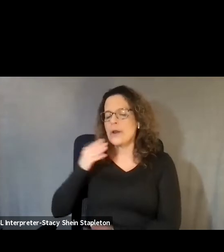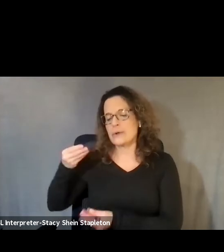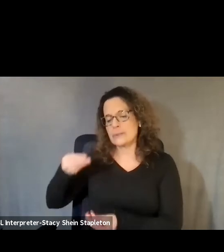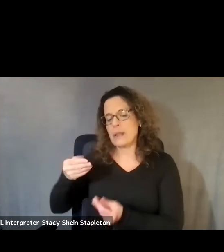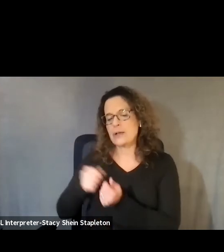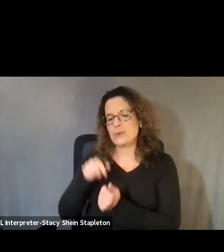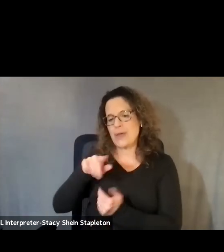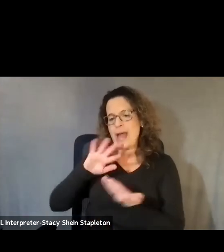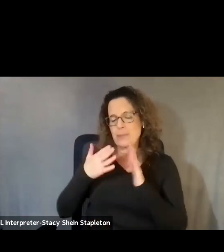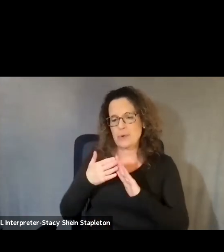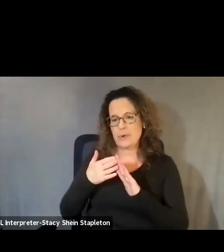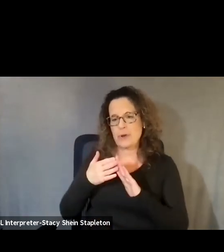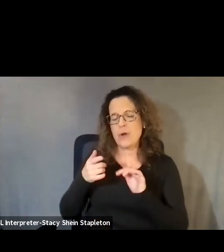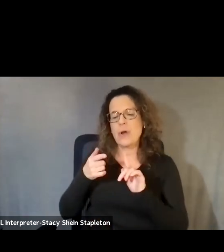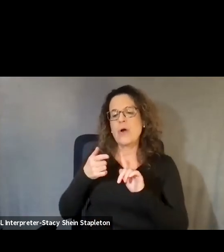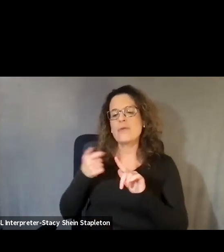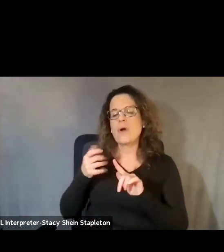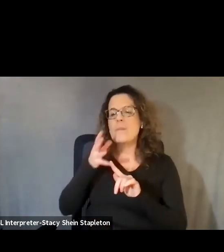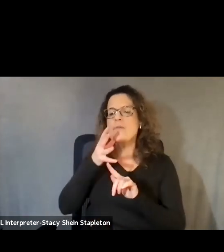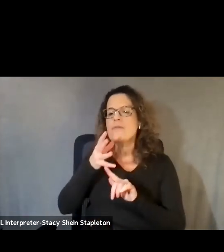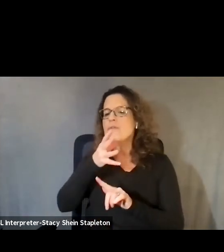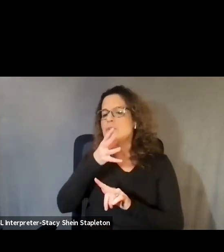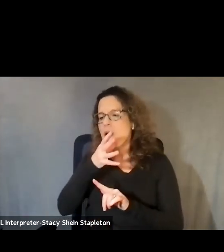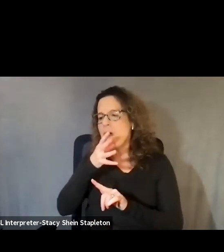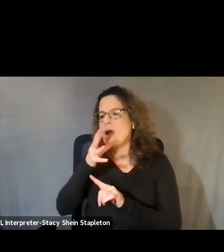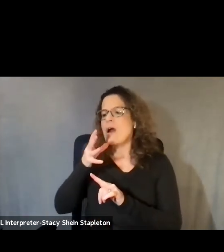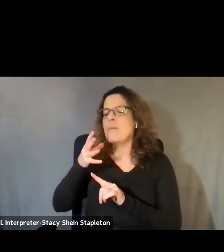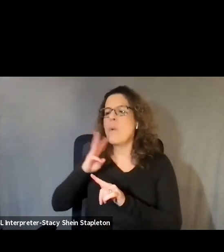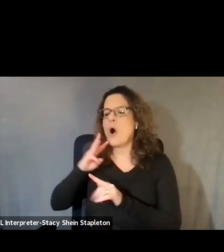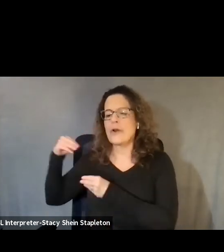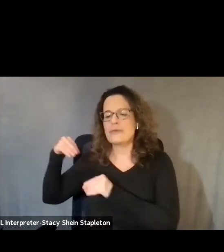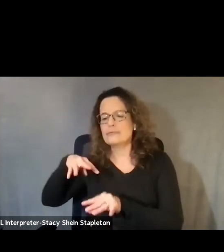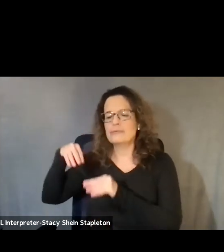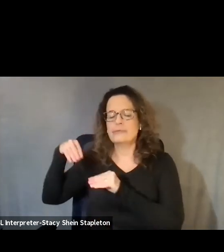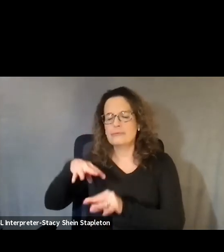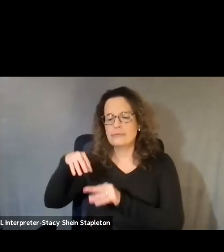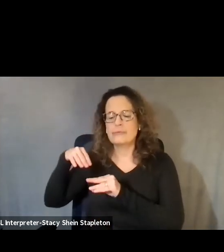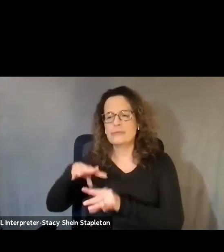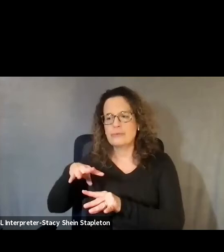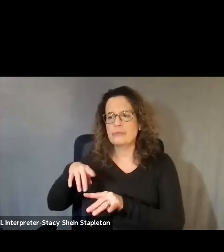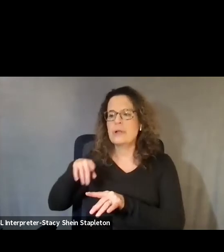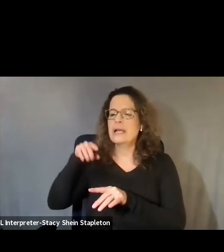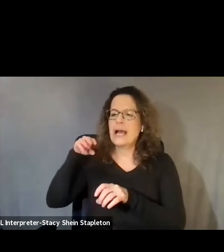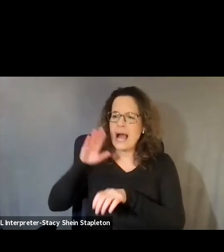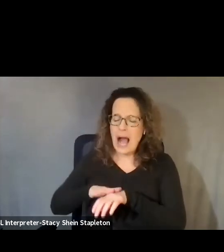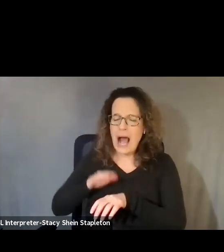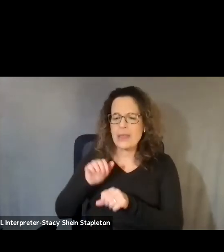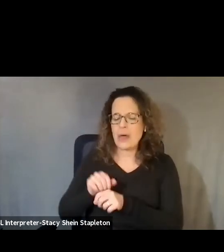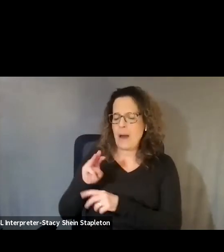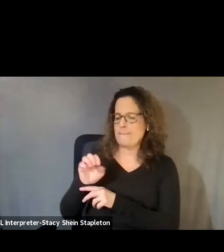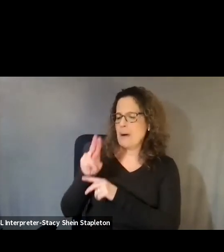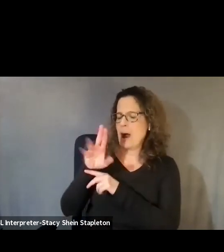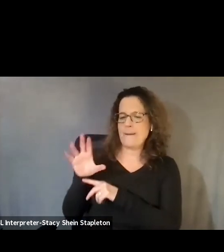from washing off of farm fields, nutrients washing off of farm fields upstream on the Maumee River